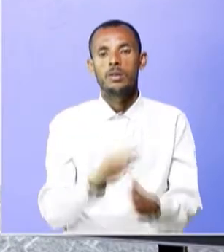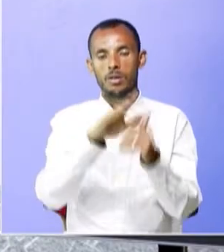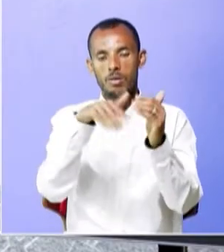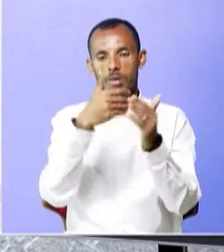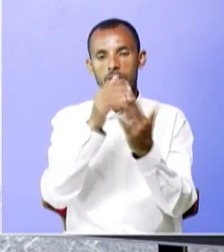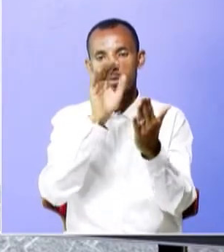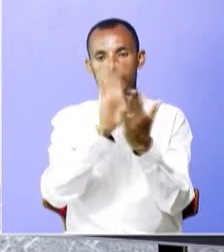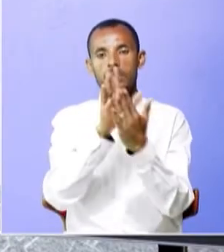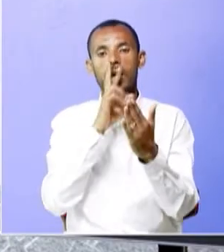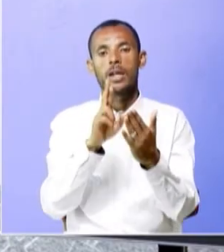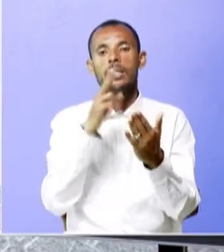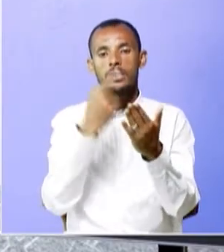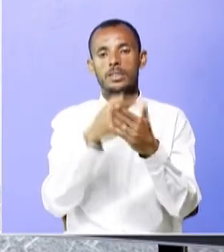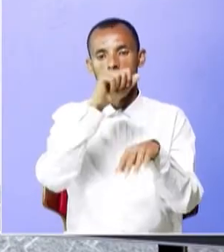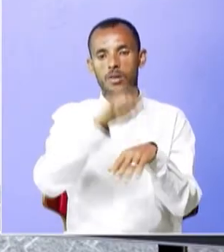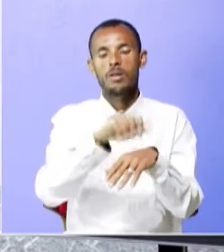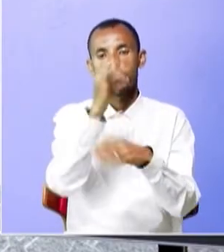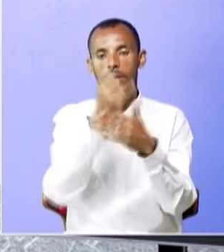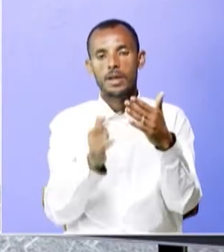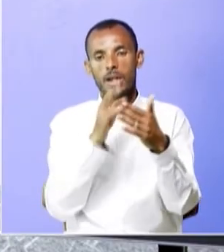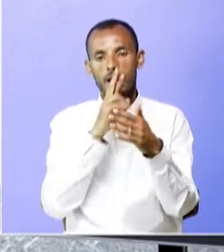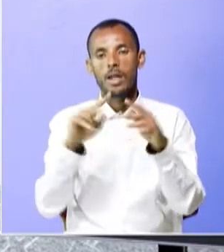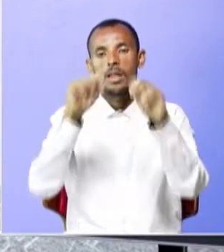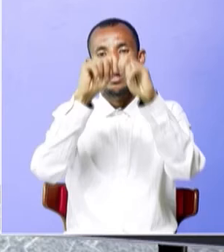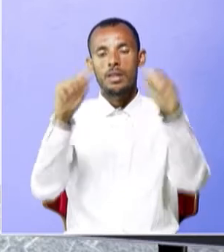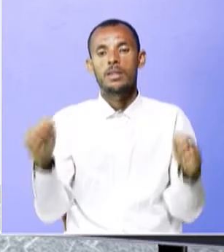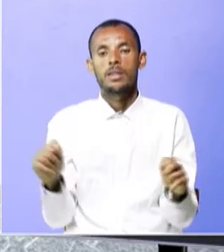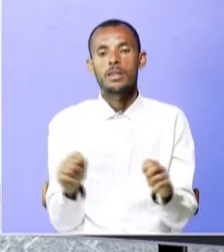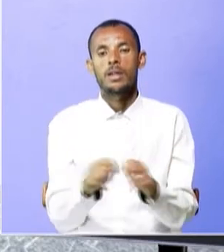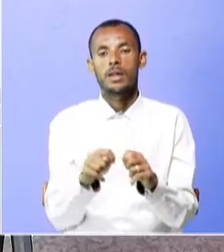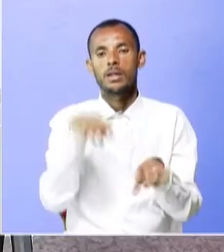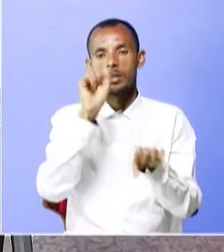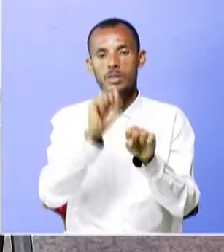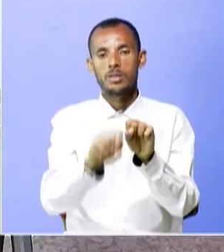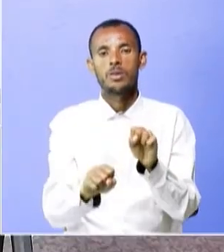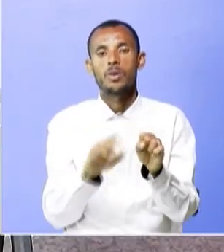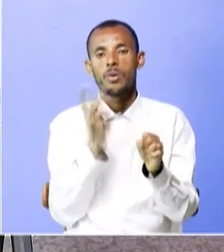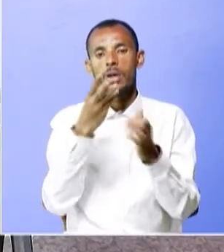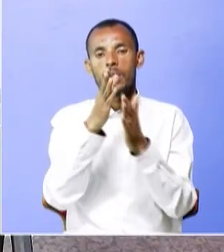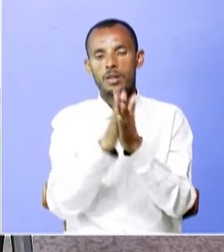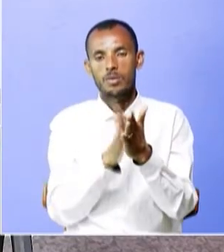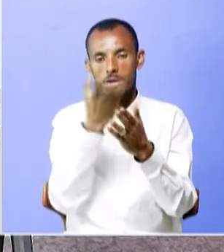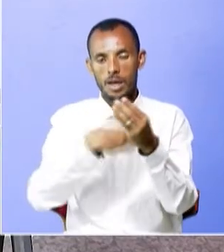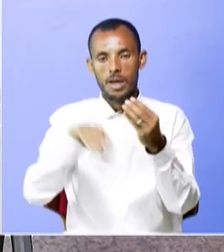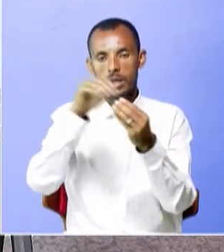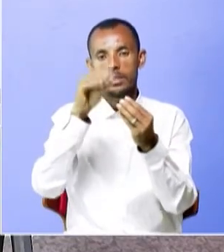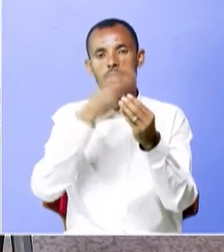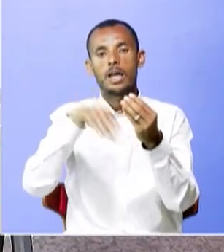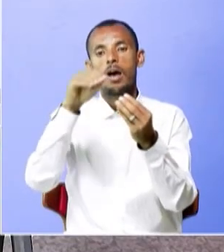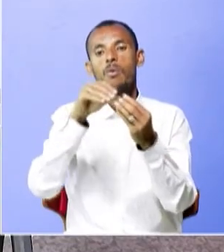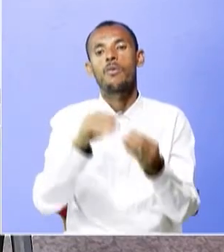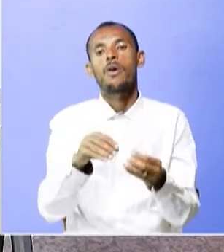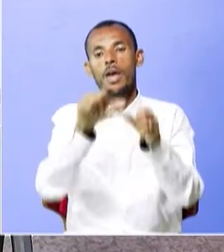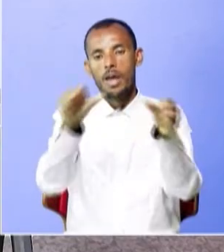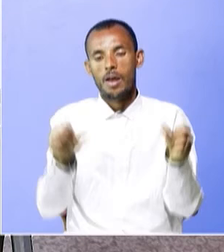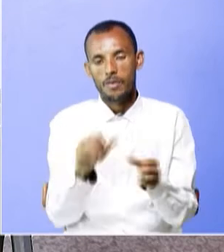all the faces of these solid figures are triangular. So we need to add the sum of the area of